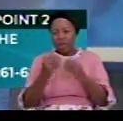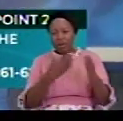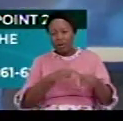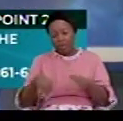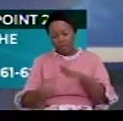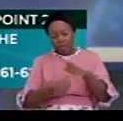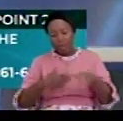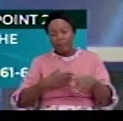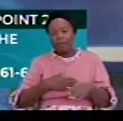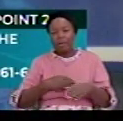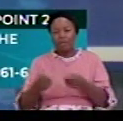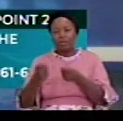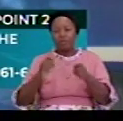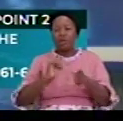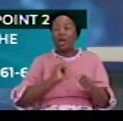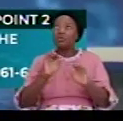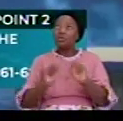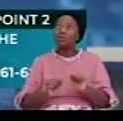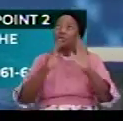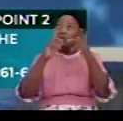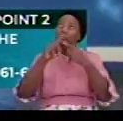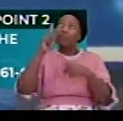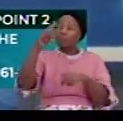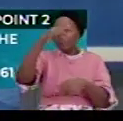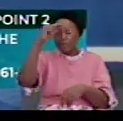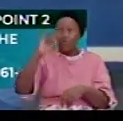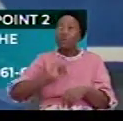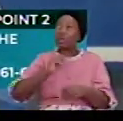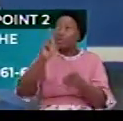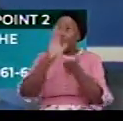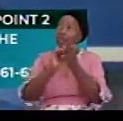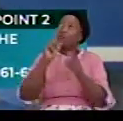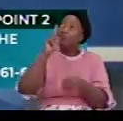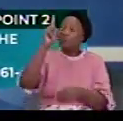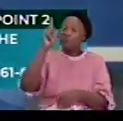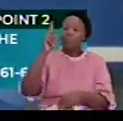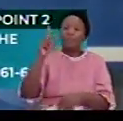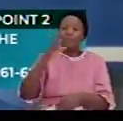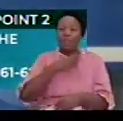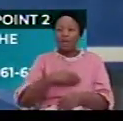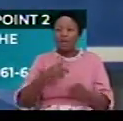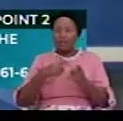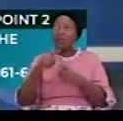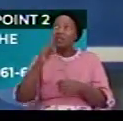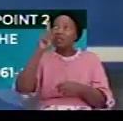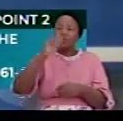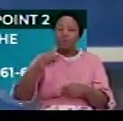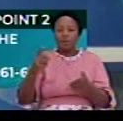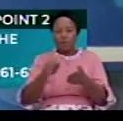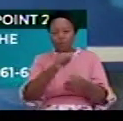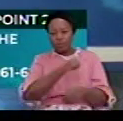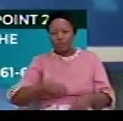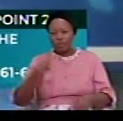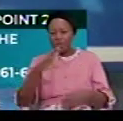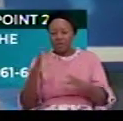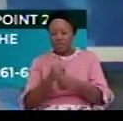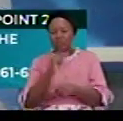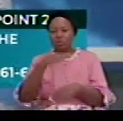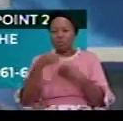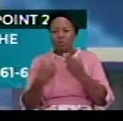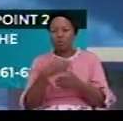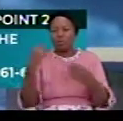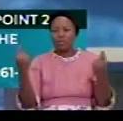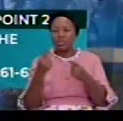I surrender to you because I believe you, and it will operate you and take your sin away and give